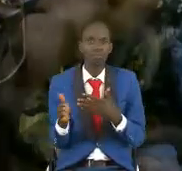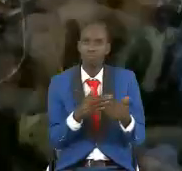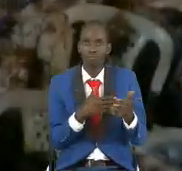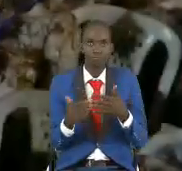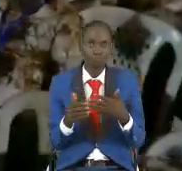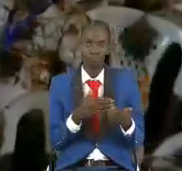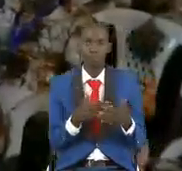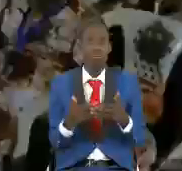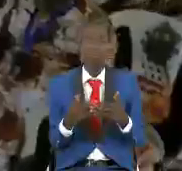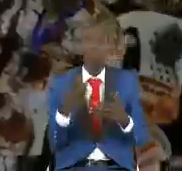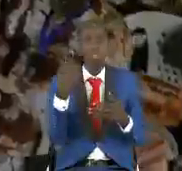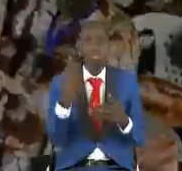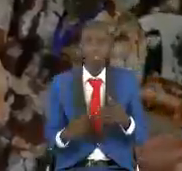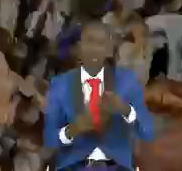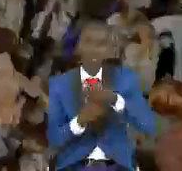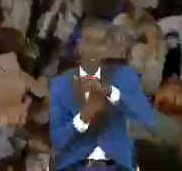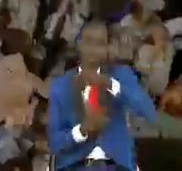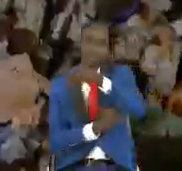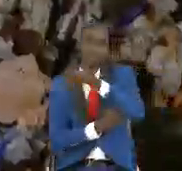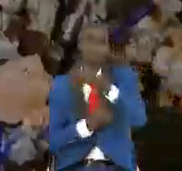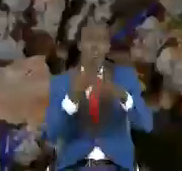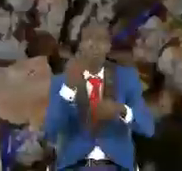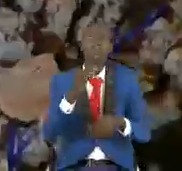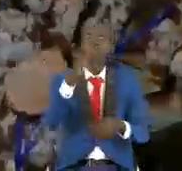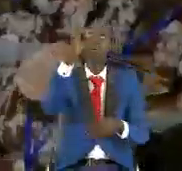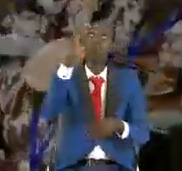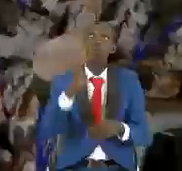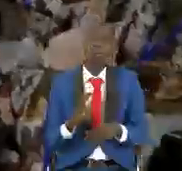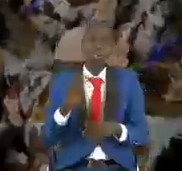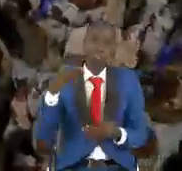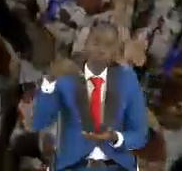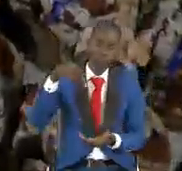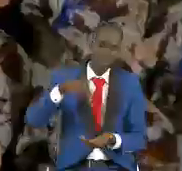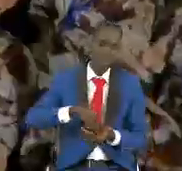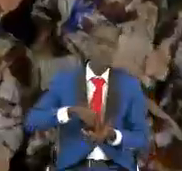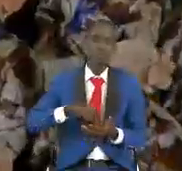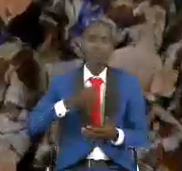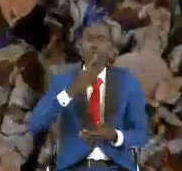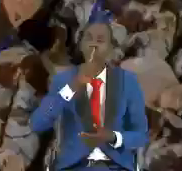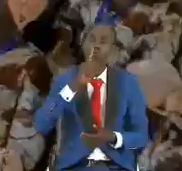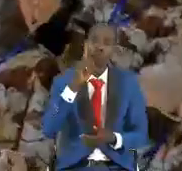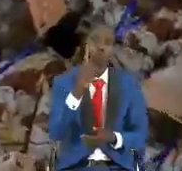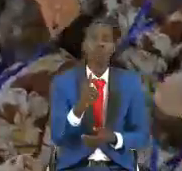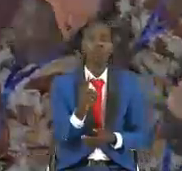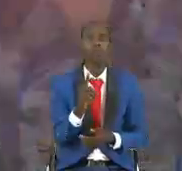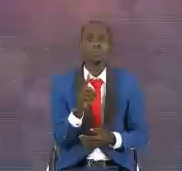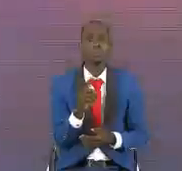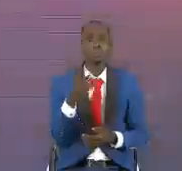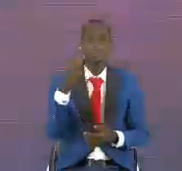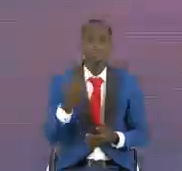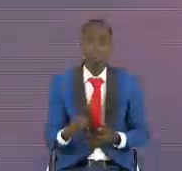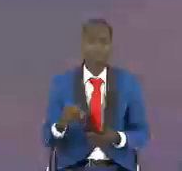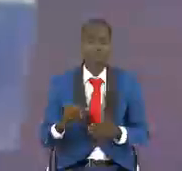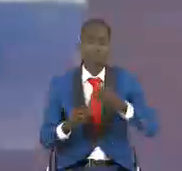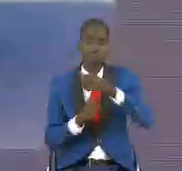the foundation of God standeth sure. The foundation of